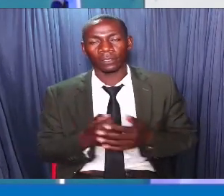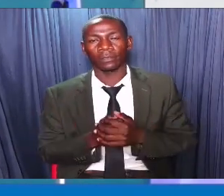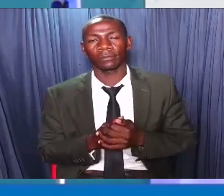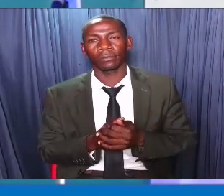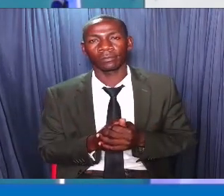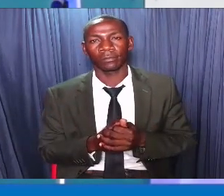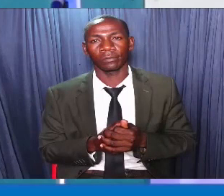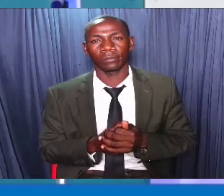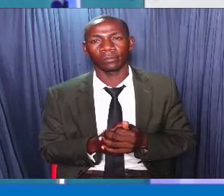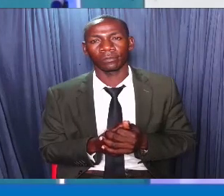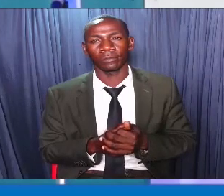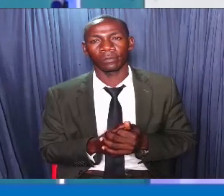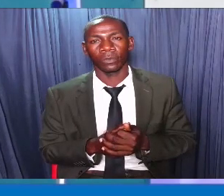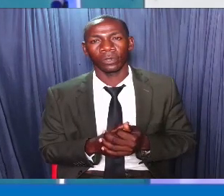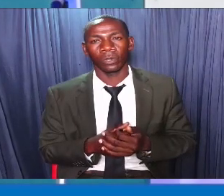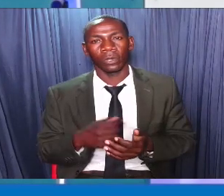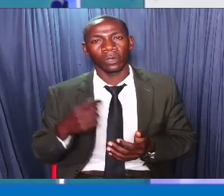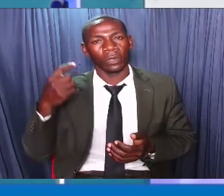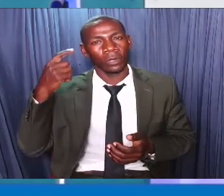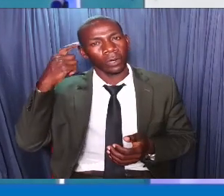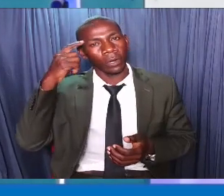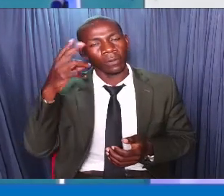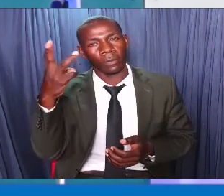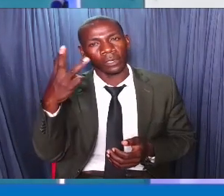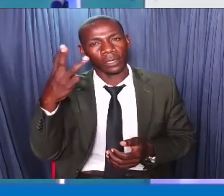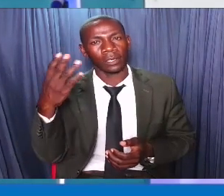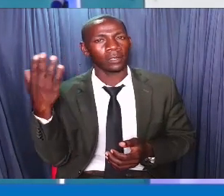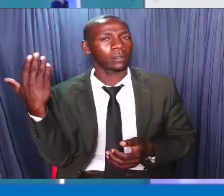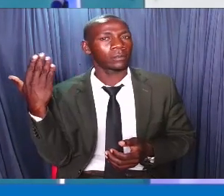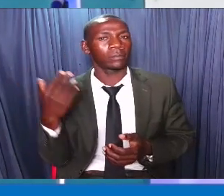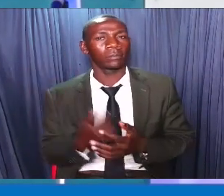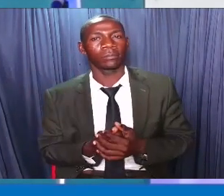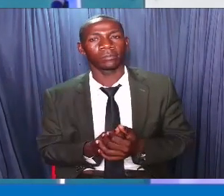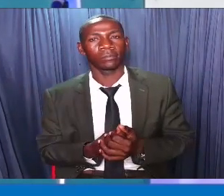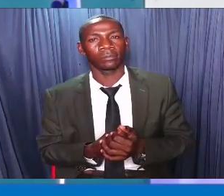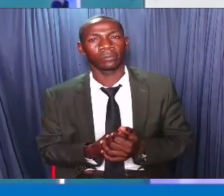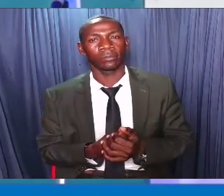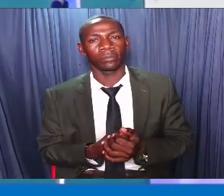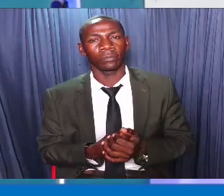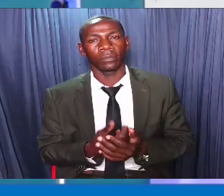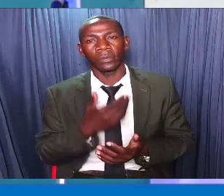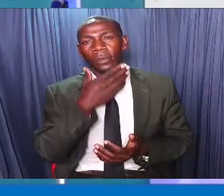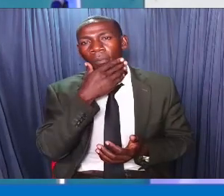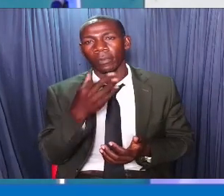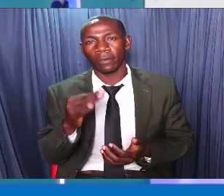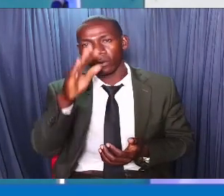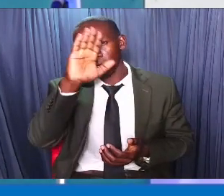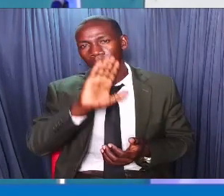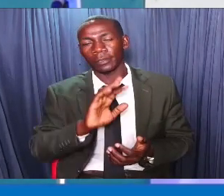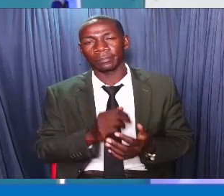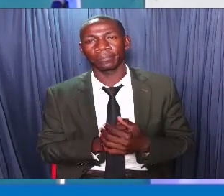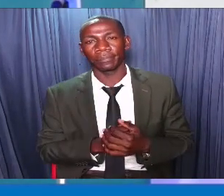service. Ya Jumatano. That is Wednesday. Mtumishi wa Mungu. The servant of